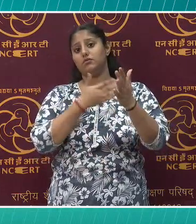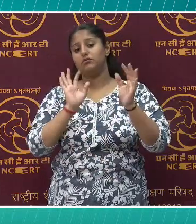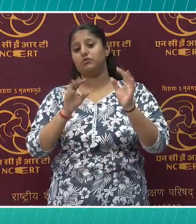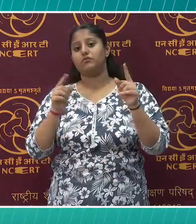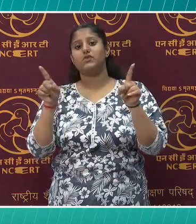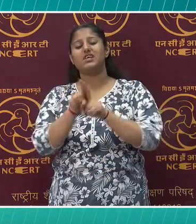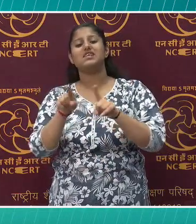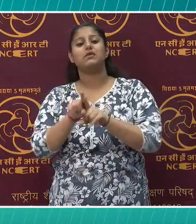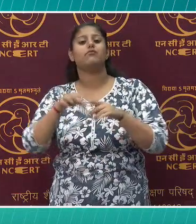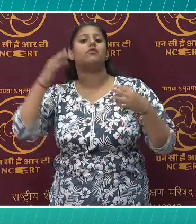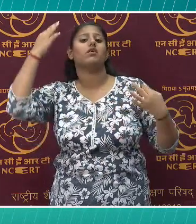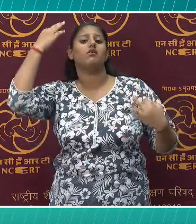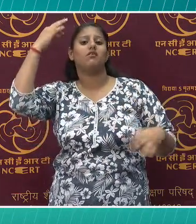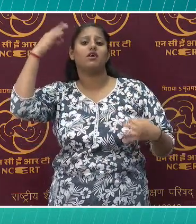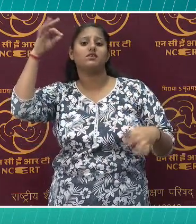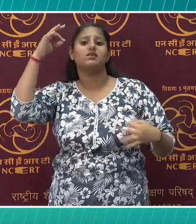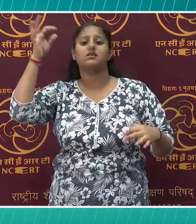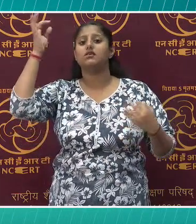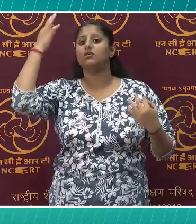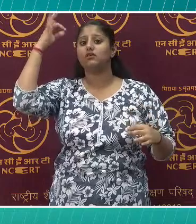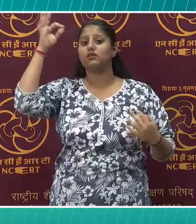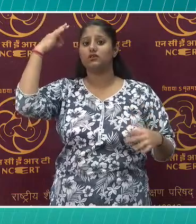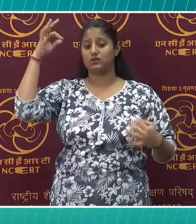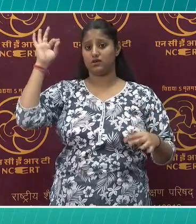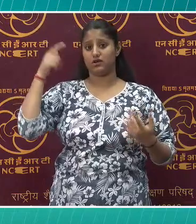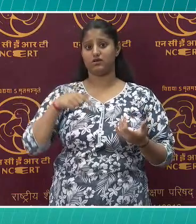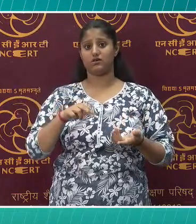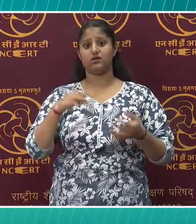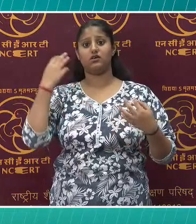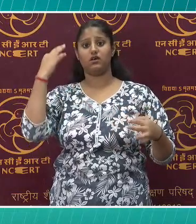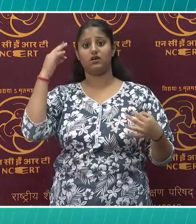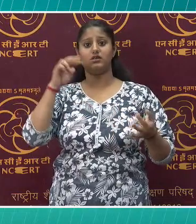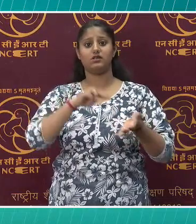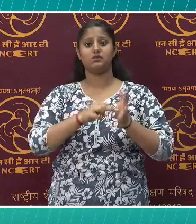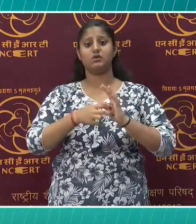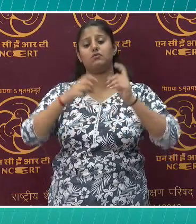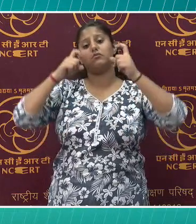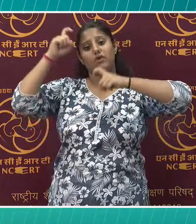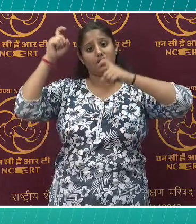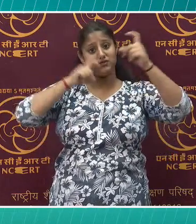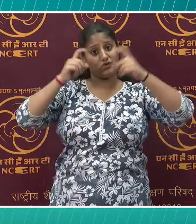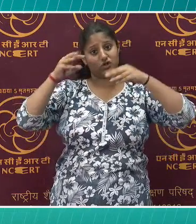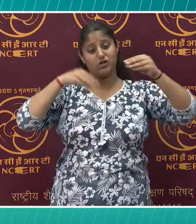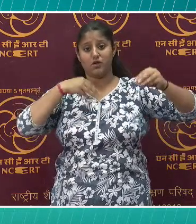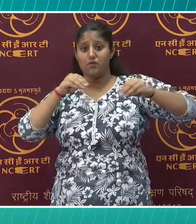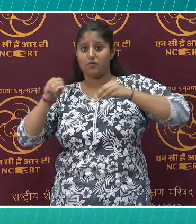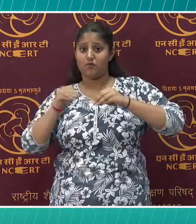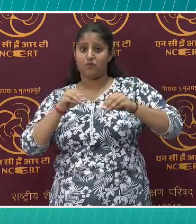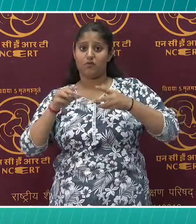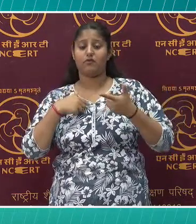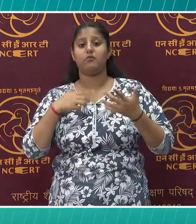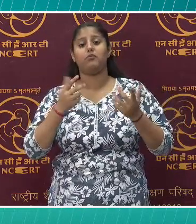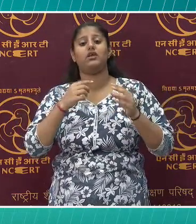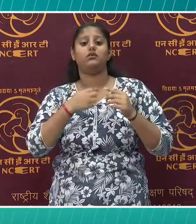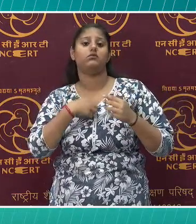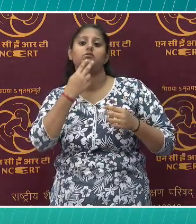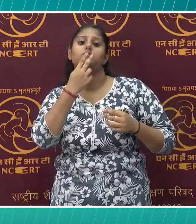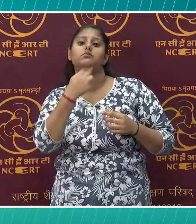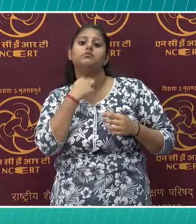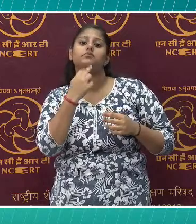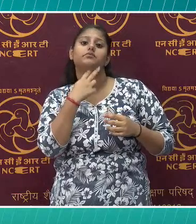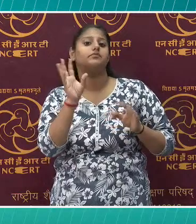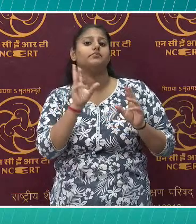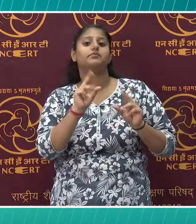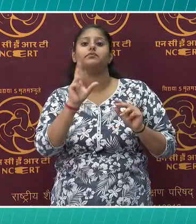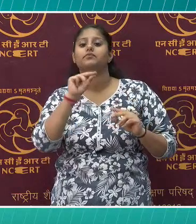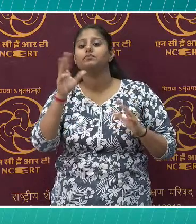dance also it's the same. So dance is also all about expressions, but it is non-verbal. Now music is verbal